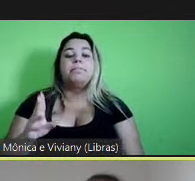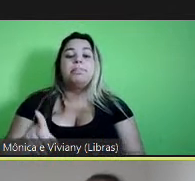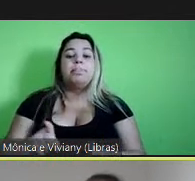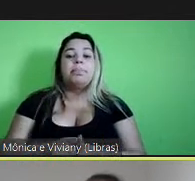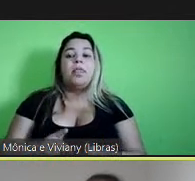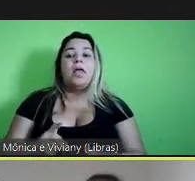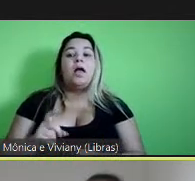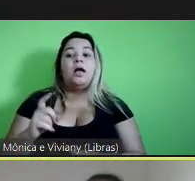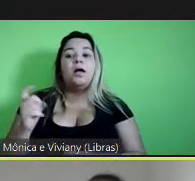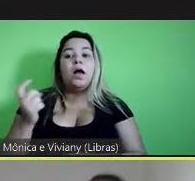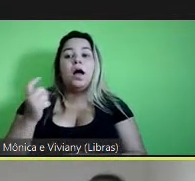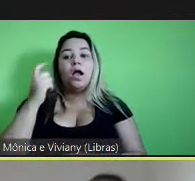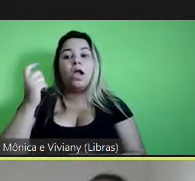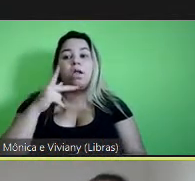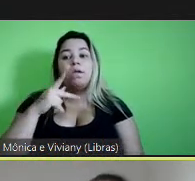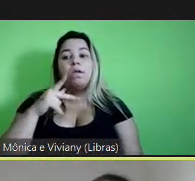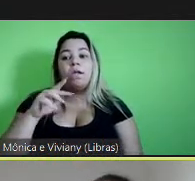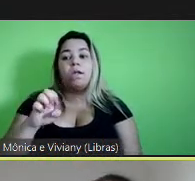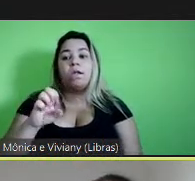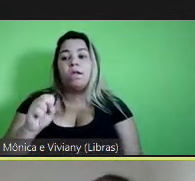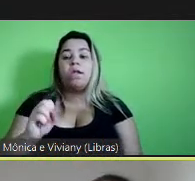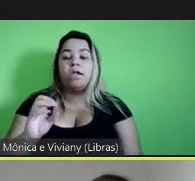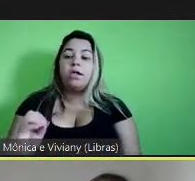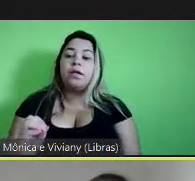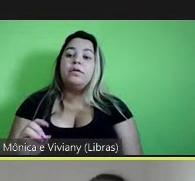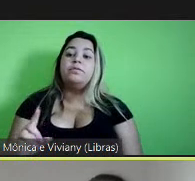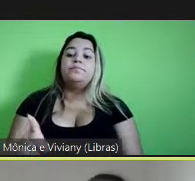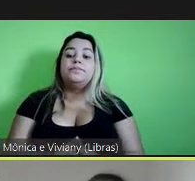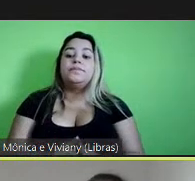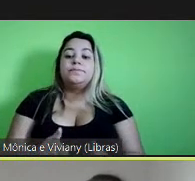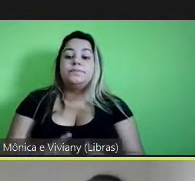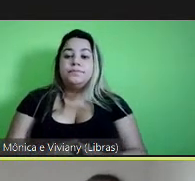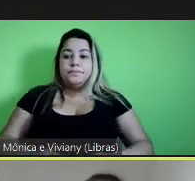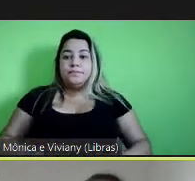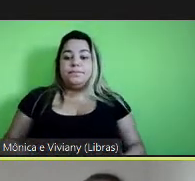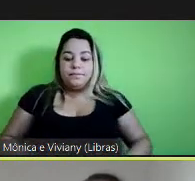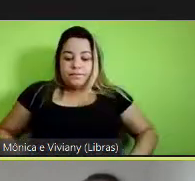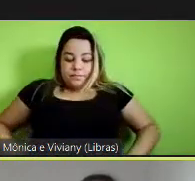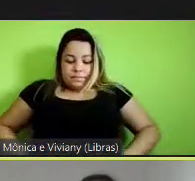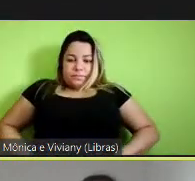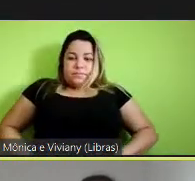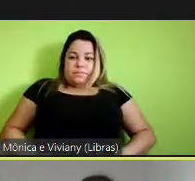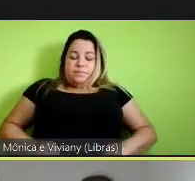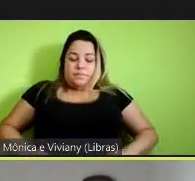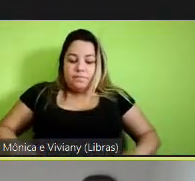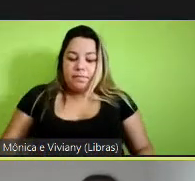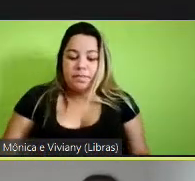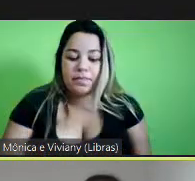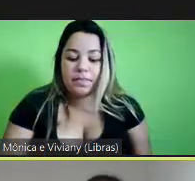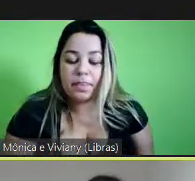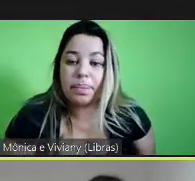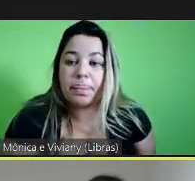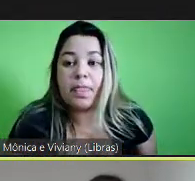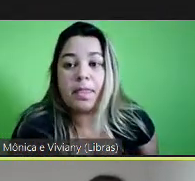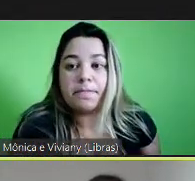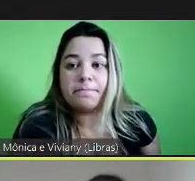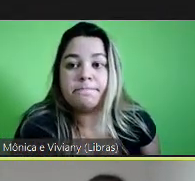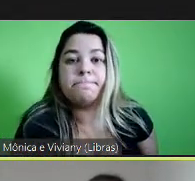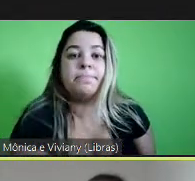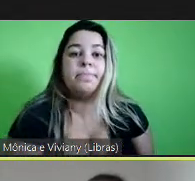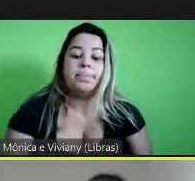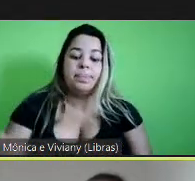this information of wave, and we can see this profile. However, it's not very amplified considering this